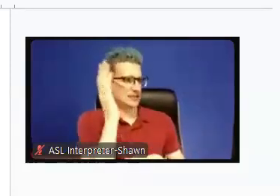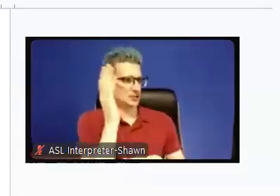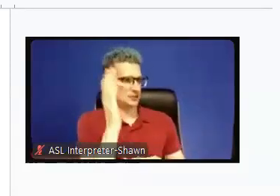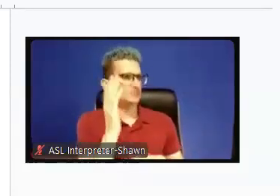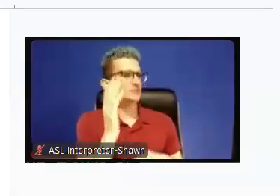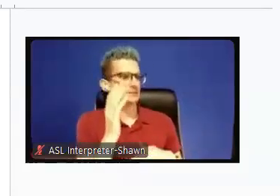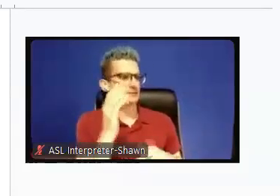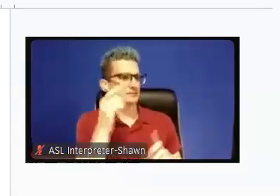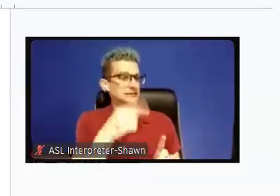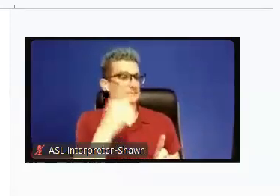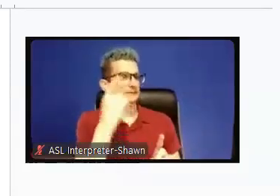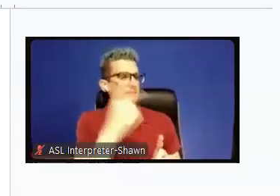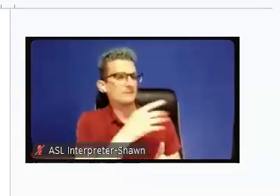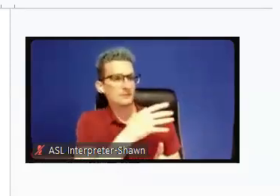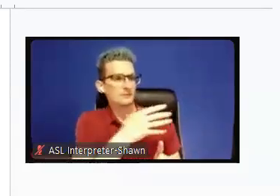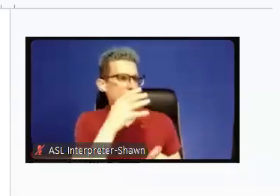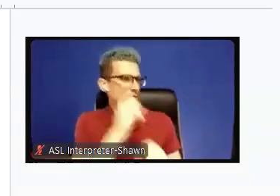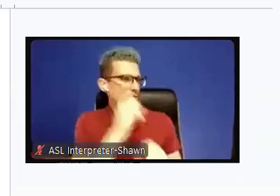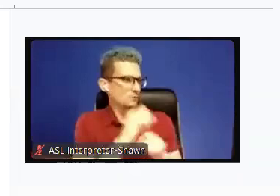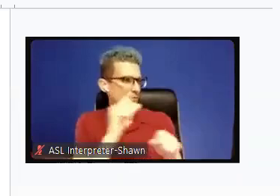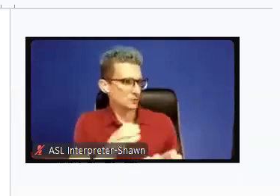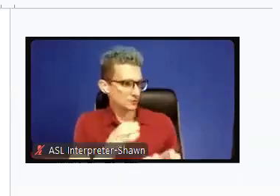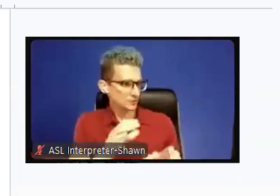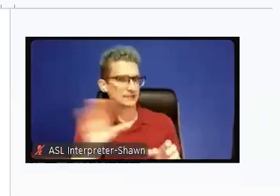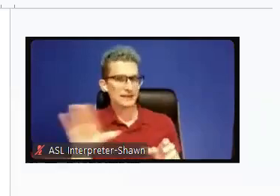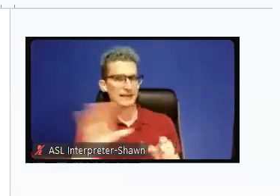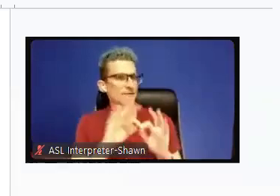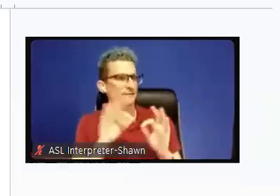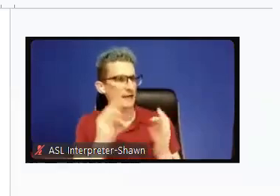agriculture workers with their families, ranchers,